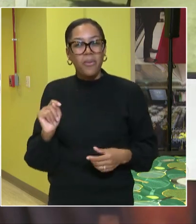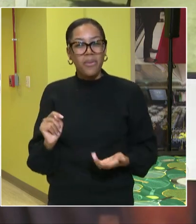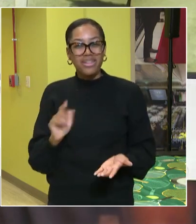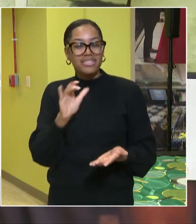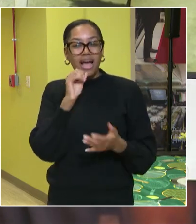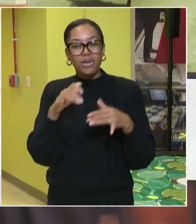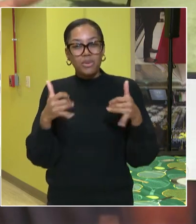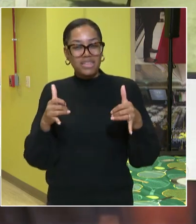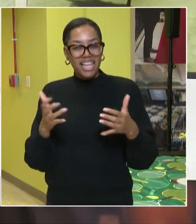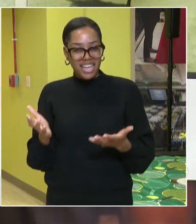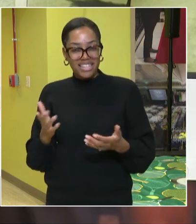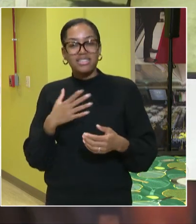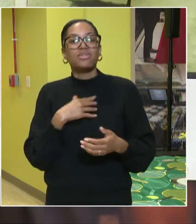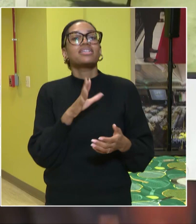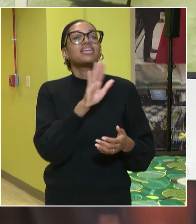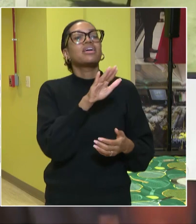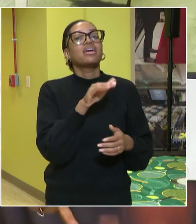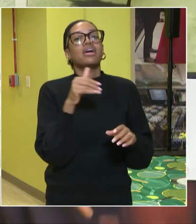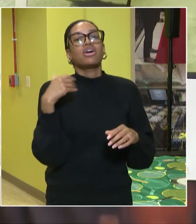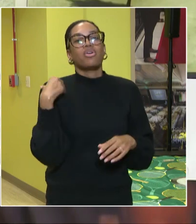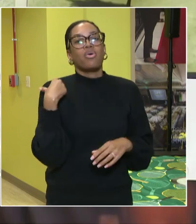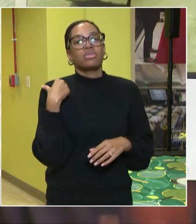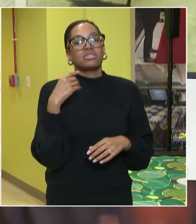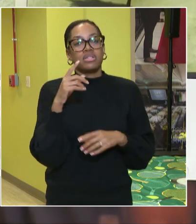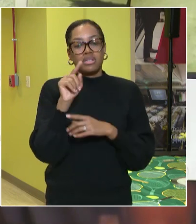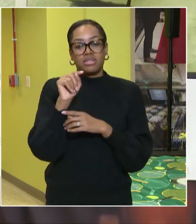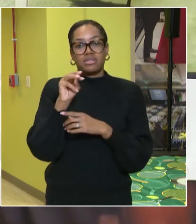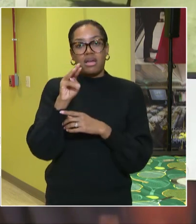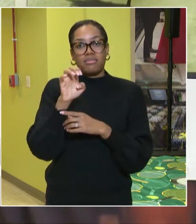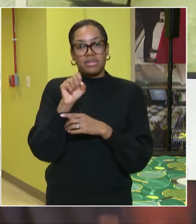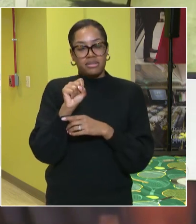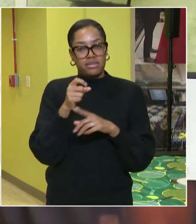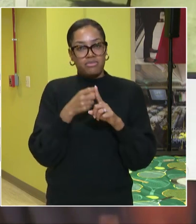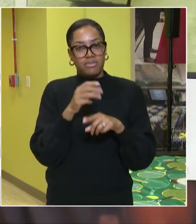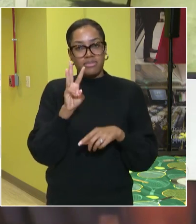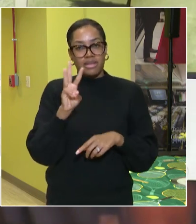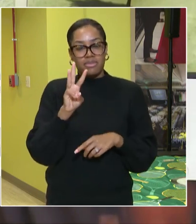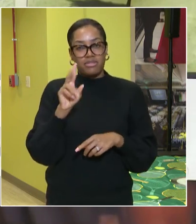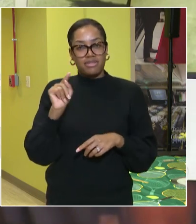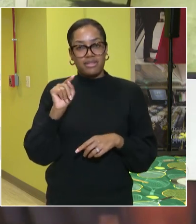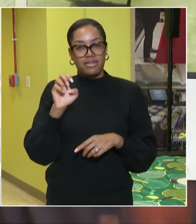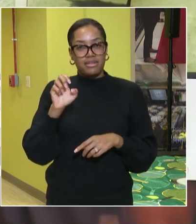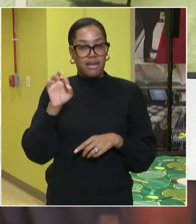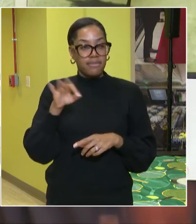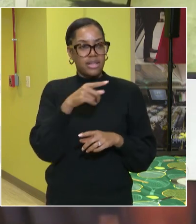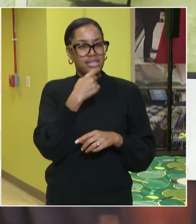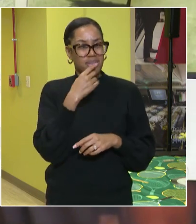would talk to the coach, Willis Thomas from WTEF. And I said, Mr. Thomas, why are you letting the